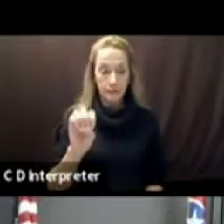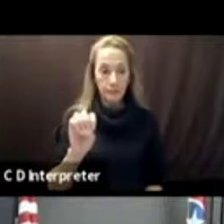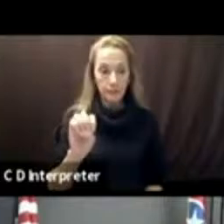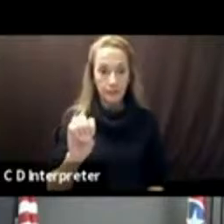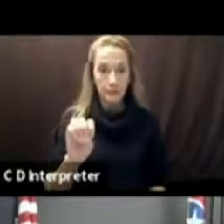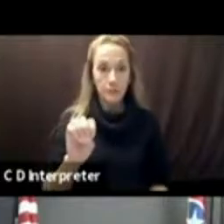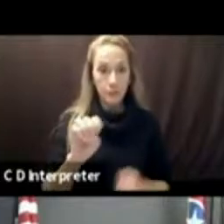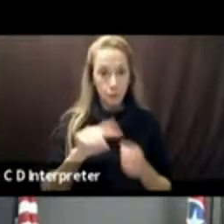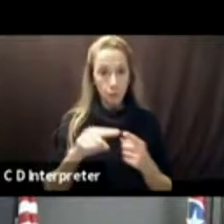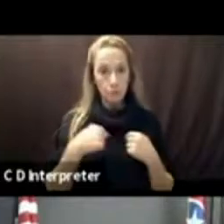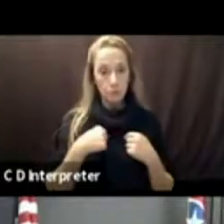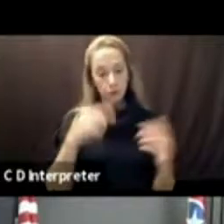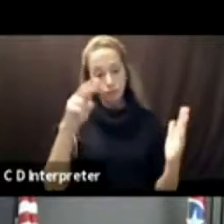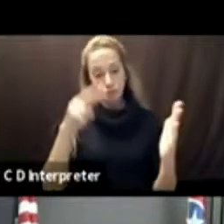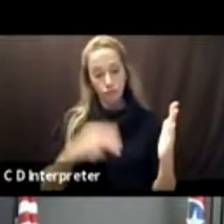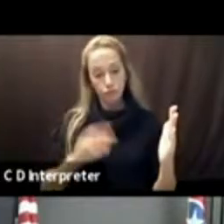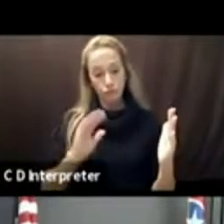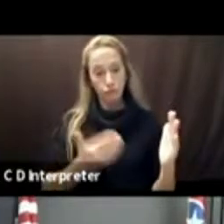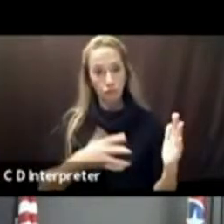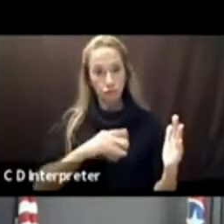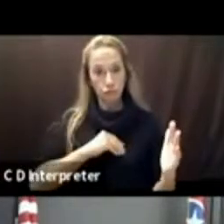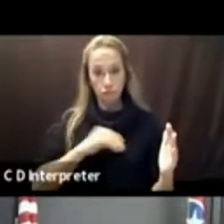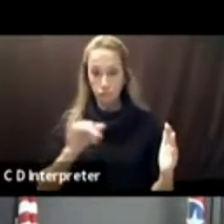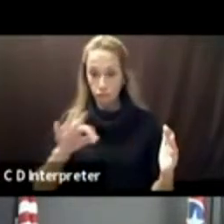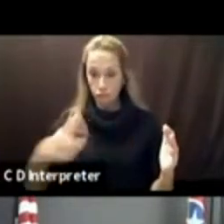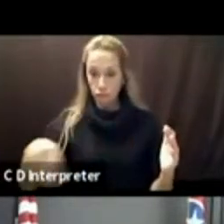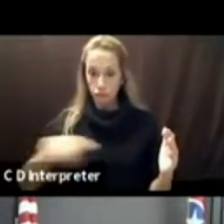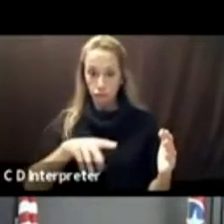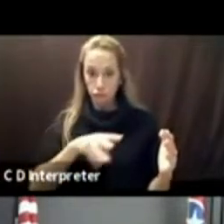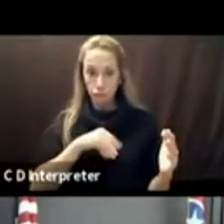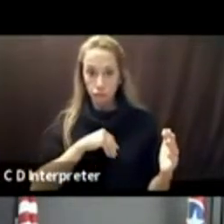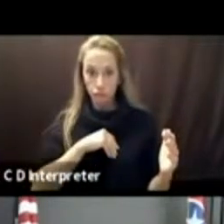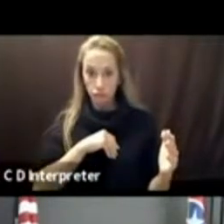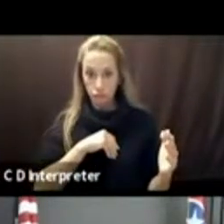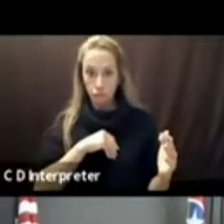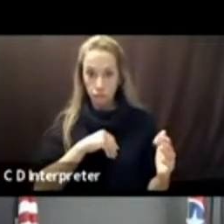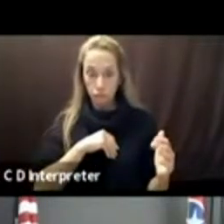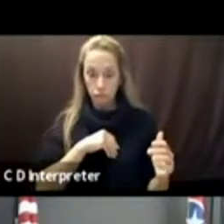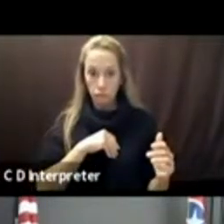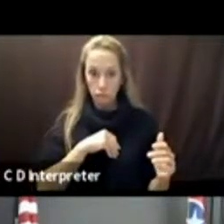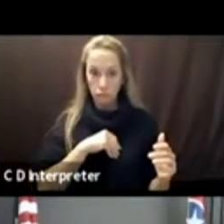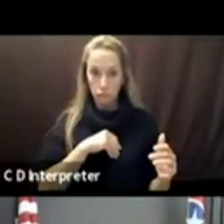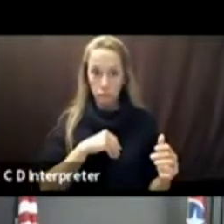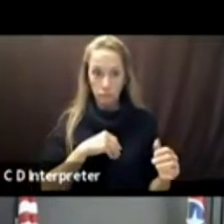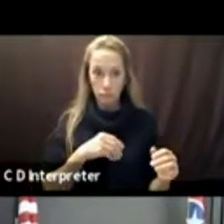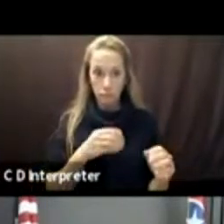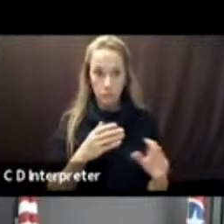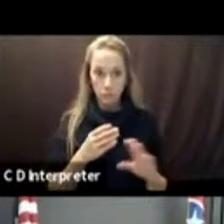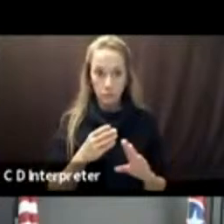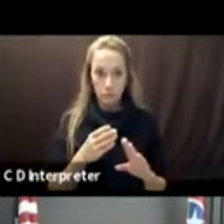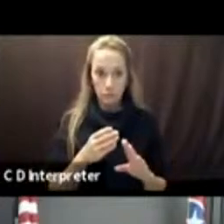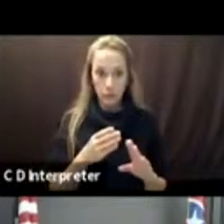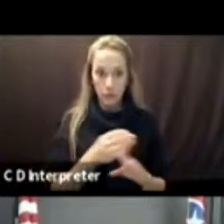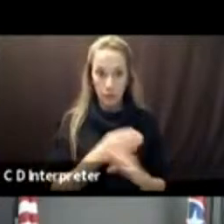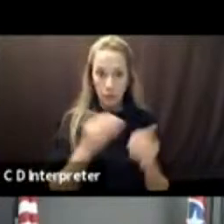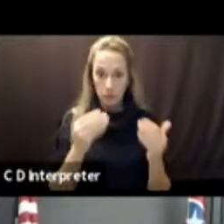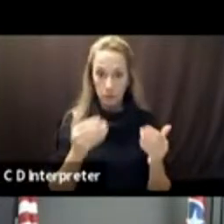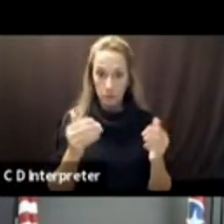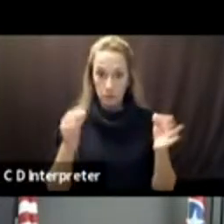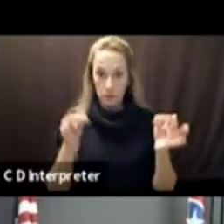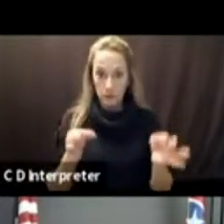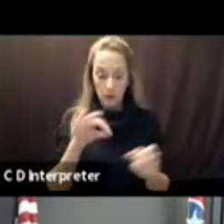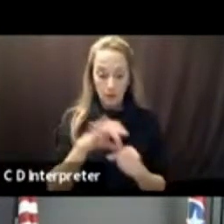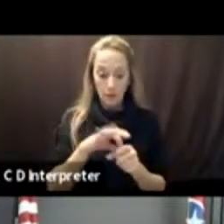To me, it looks acceptable. Is it acceptable to everyone as it reads before we decide to vote on it?